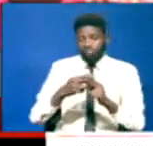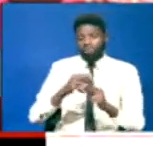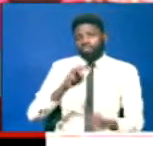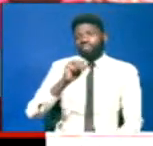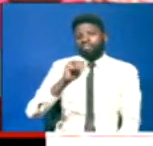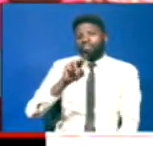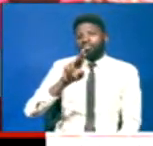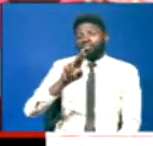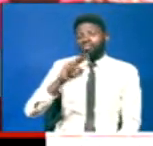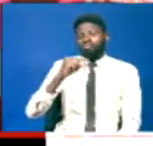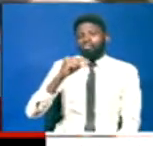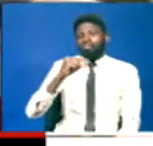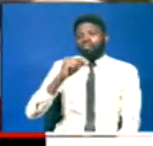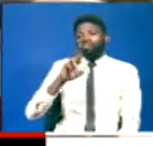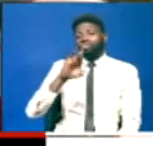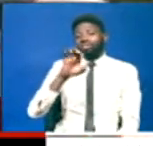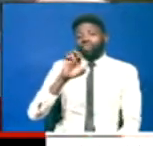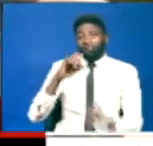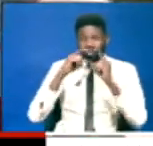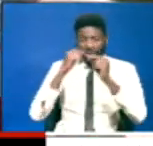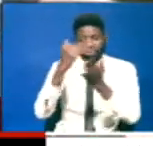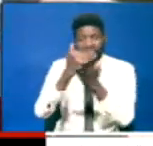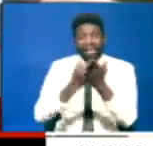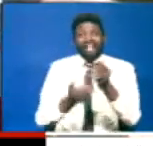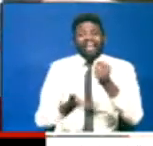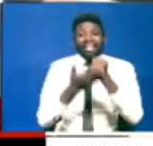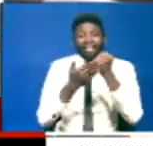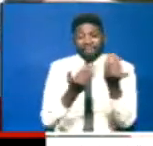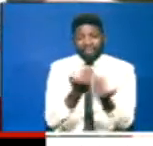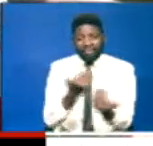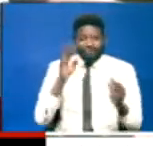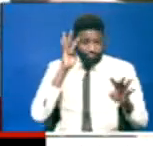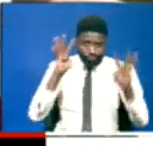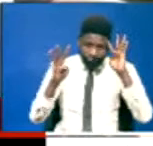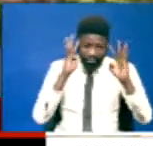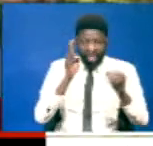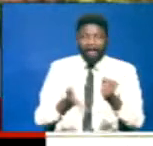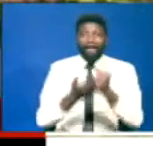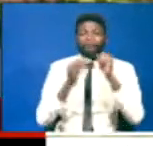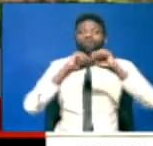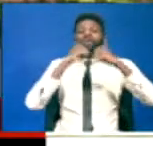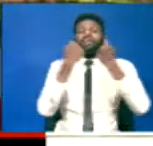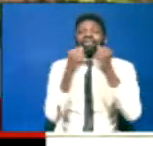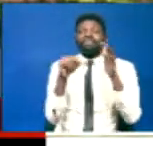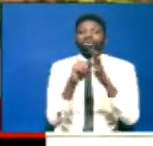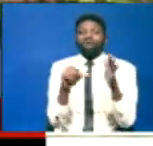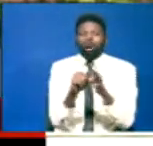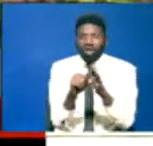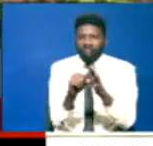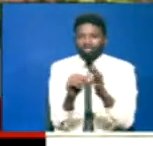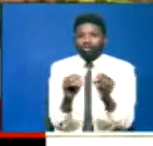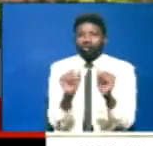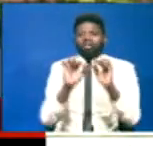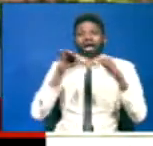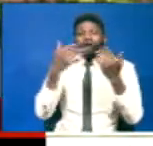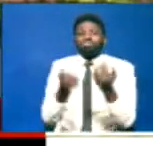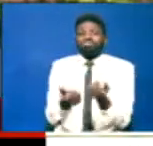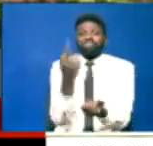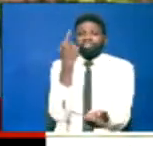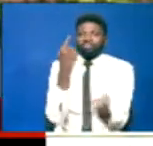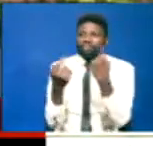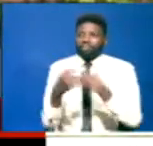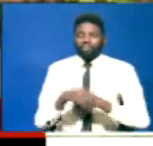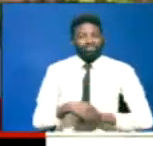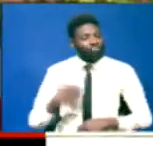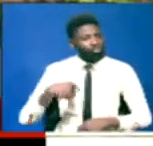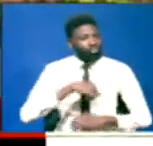has enabled young innovators to come up with solutions to societal problems. We really try during these sessions to get